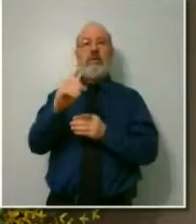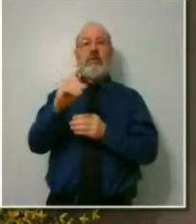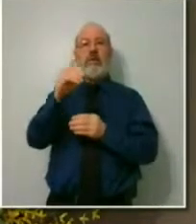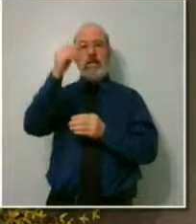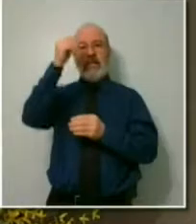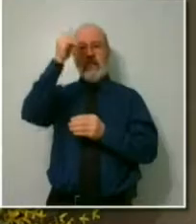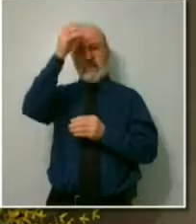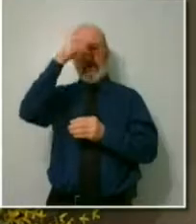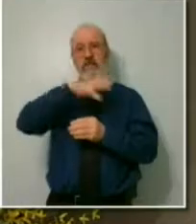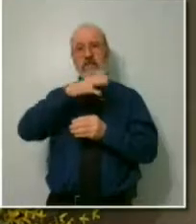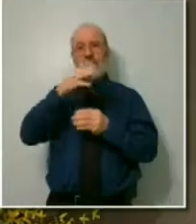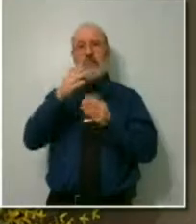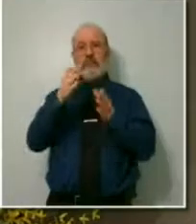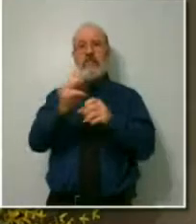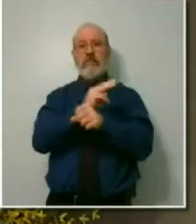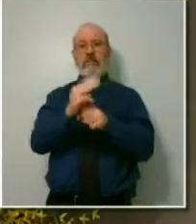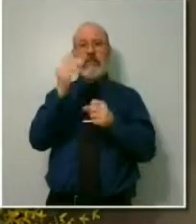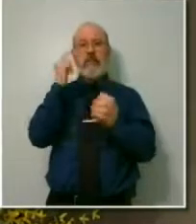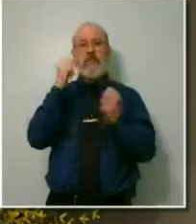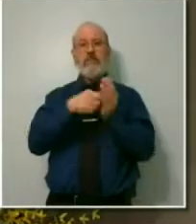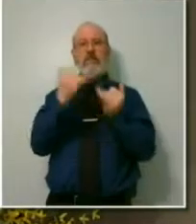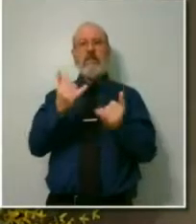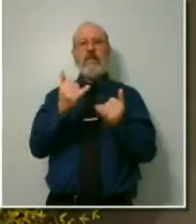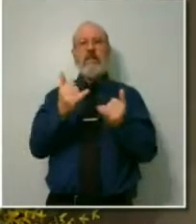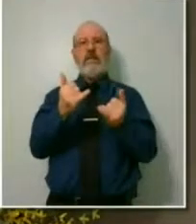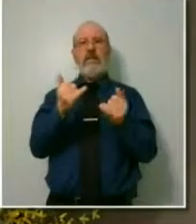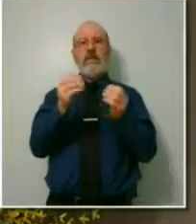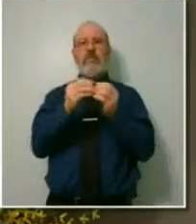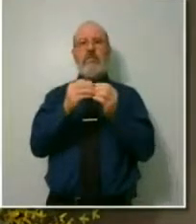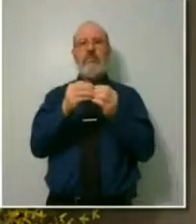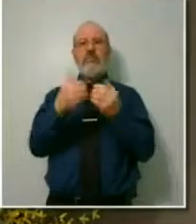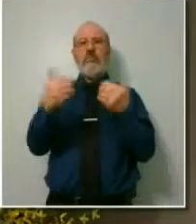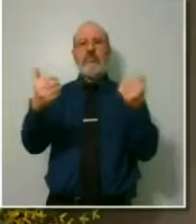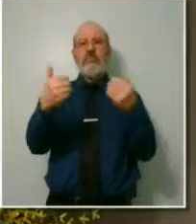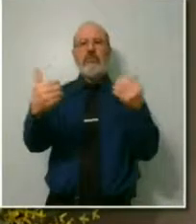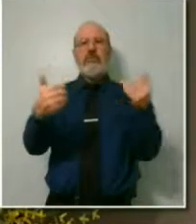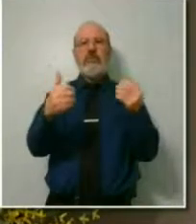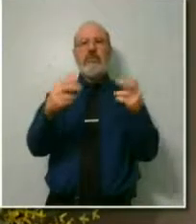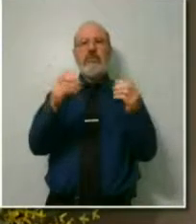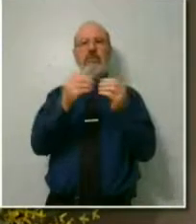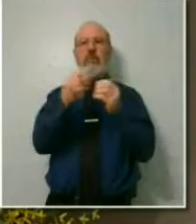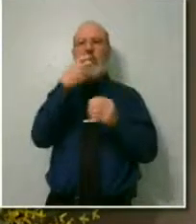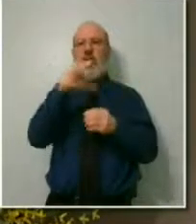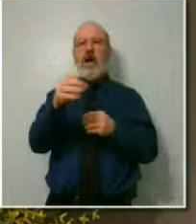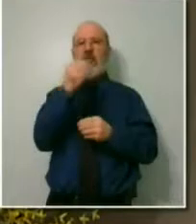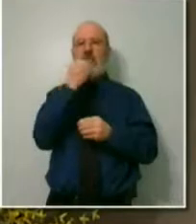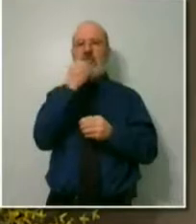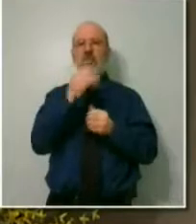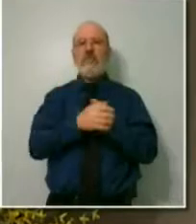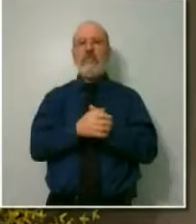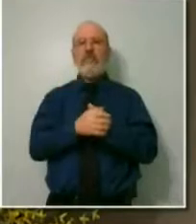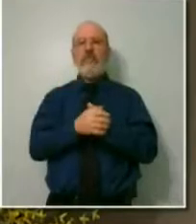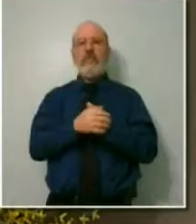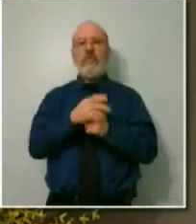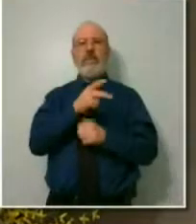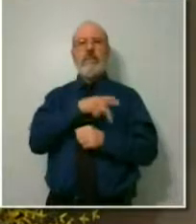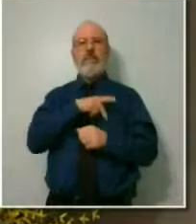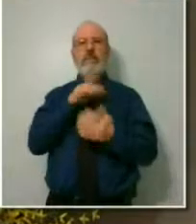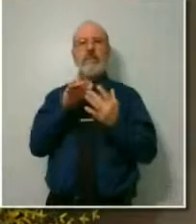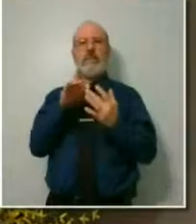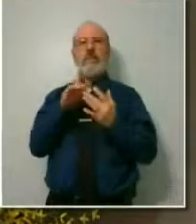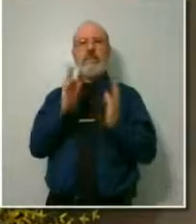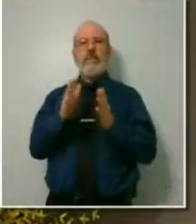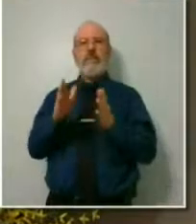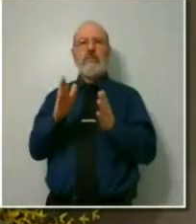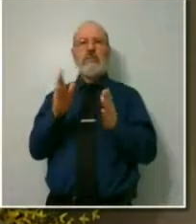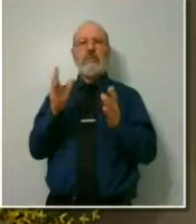they're practicing a little more social distancing, no more hot food, personal contact preparation. They're putting things together,